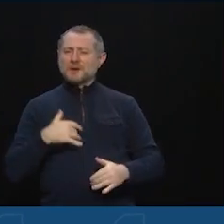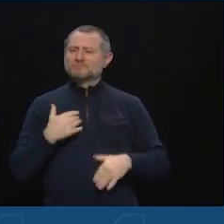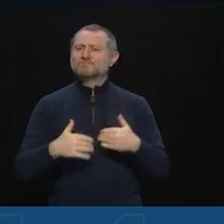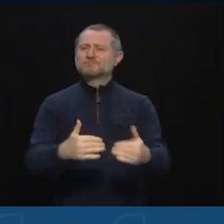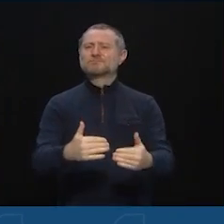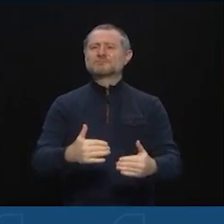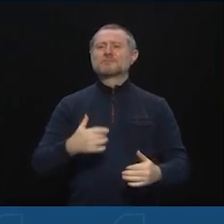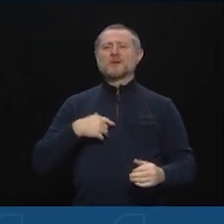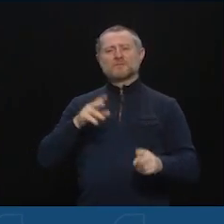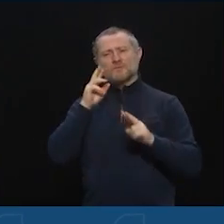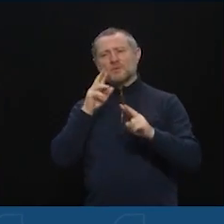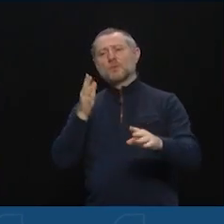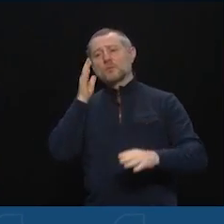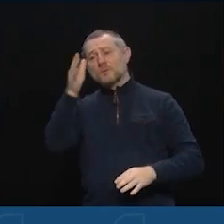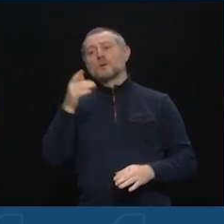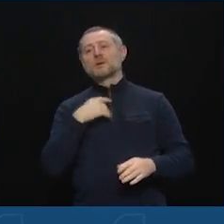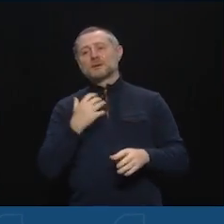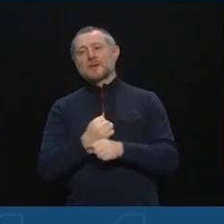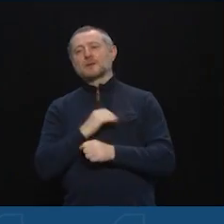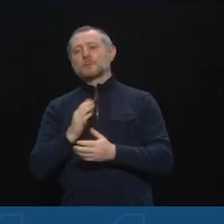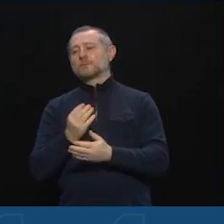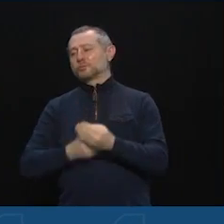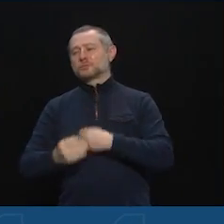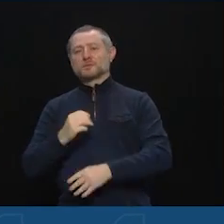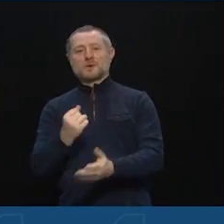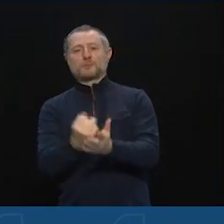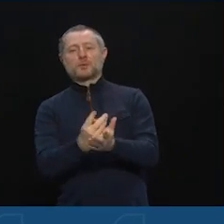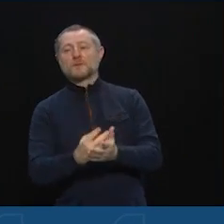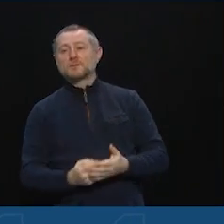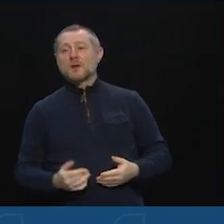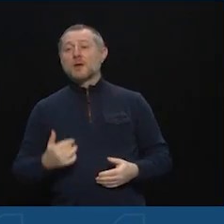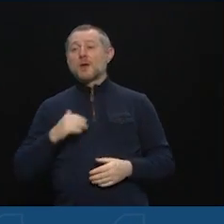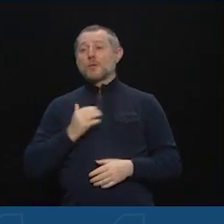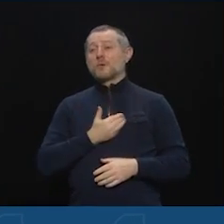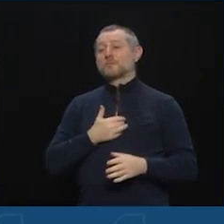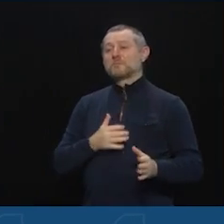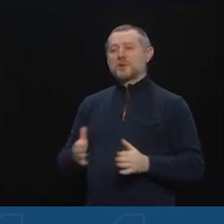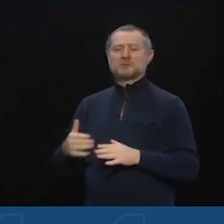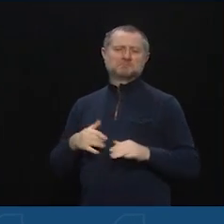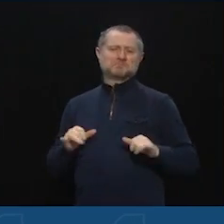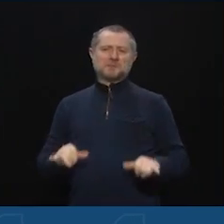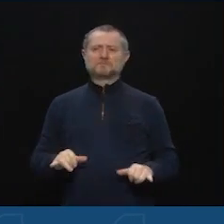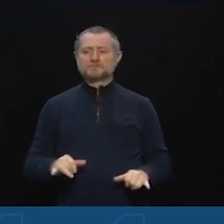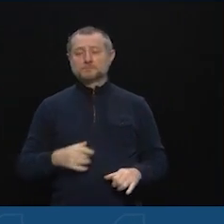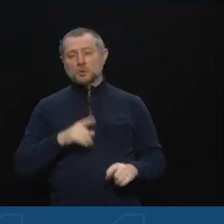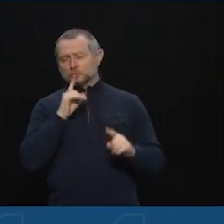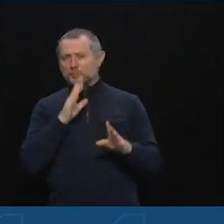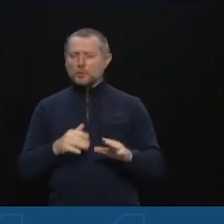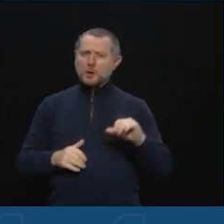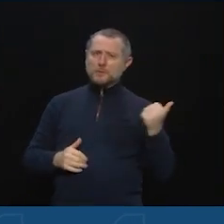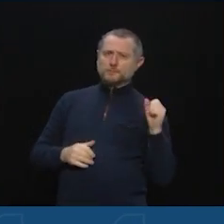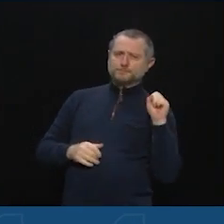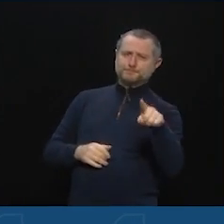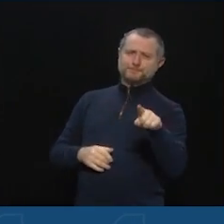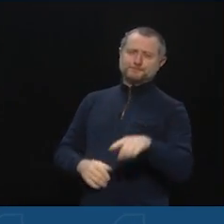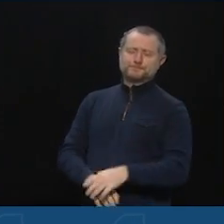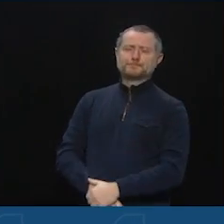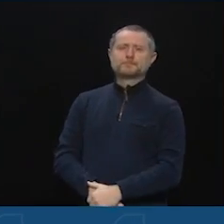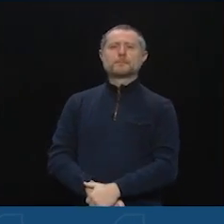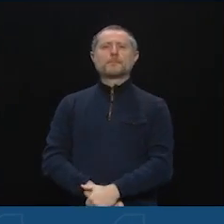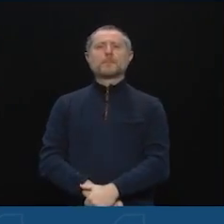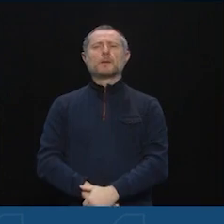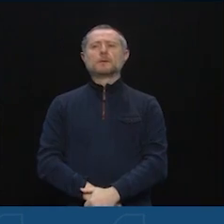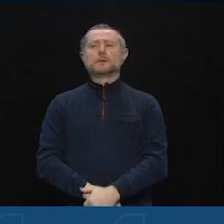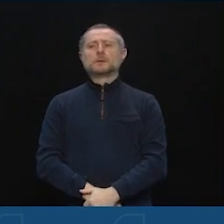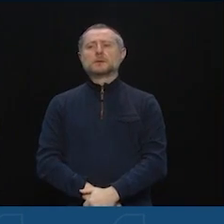and getting through a budget. So we won't be concerned about our messaging going forward. Governor Hochul, just if you could fill in any of